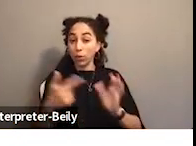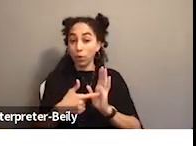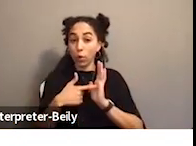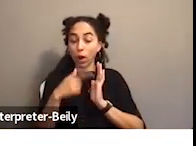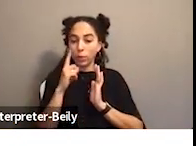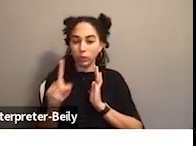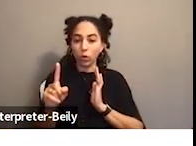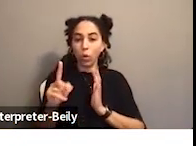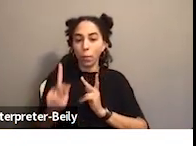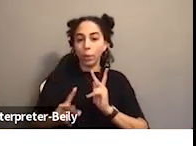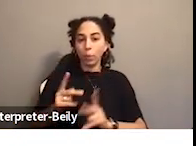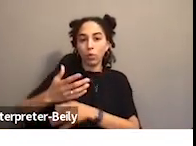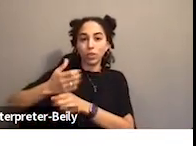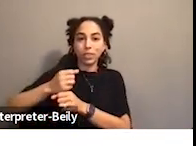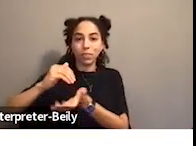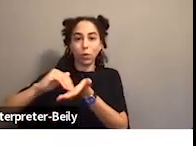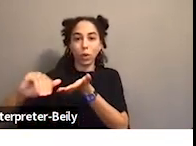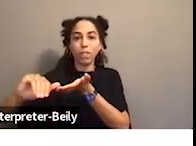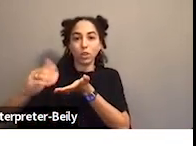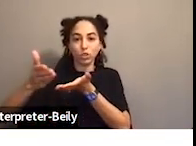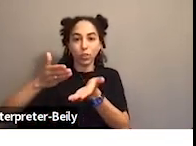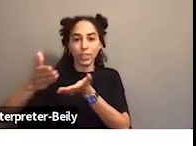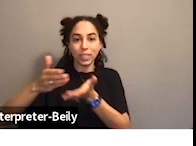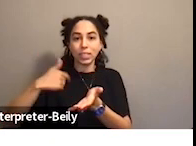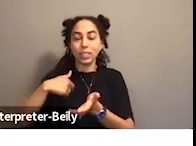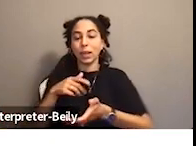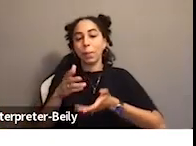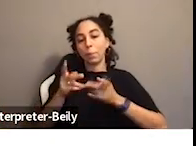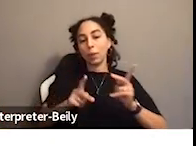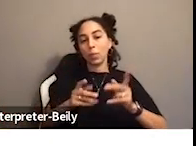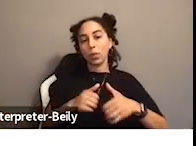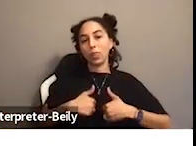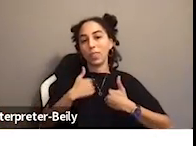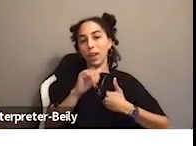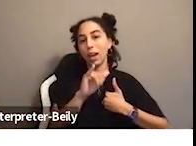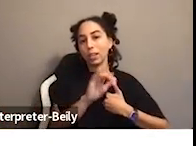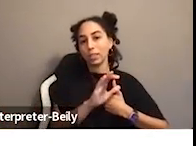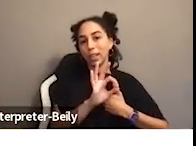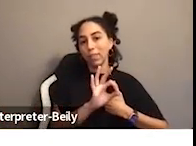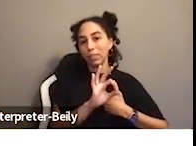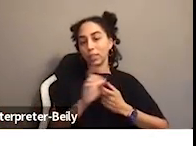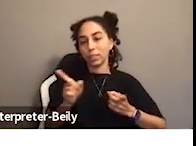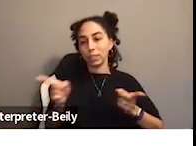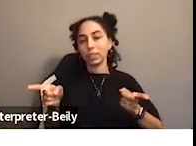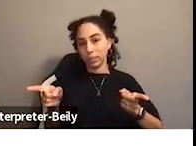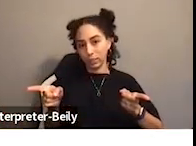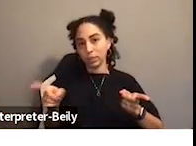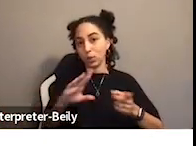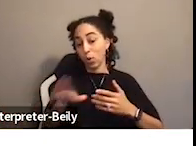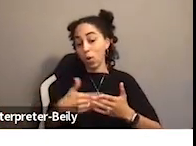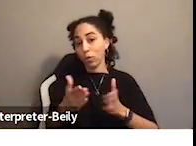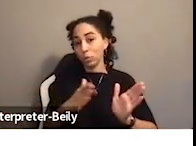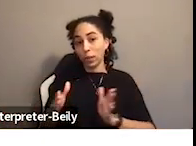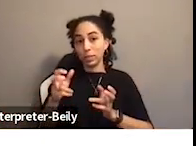for people receiving waiver services and people living in ICFs. So all of those plans need to be